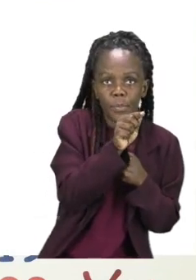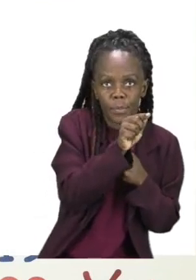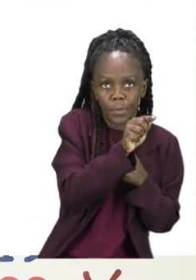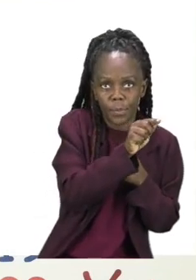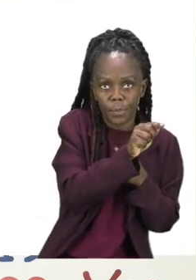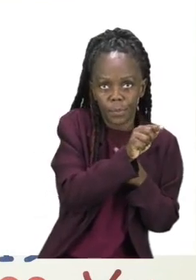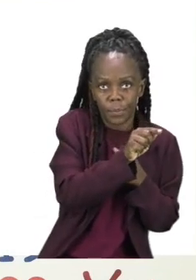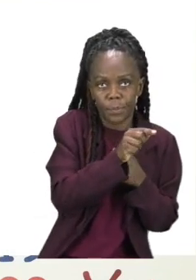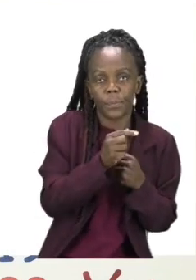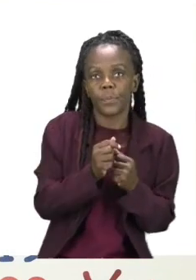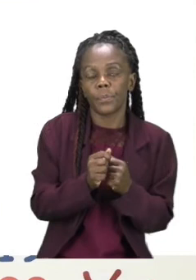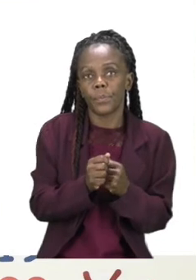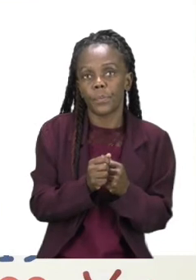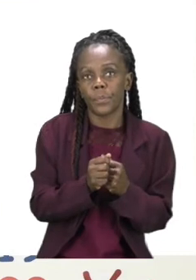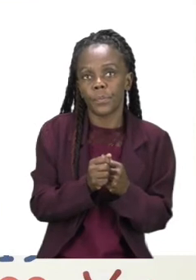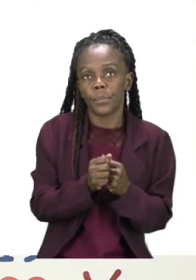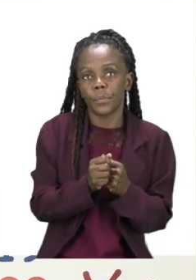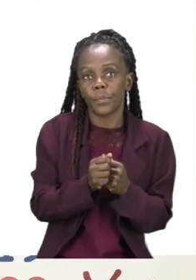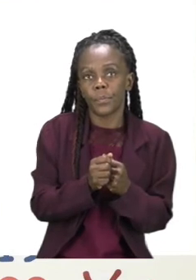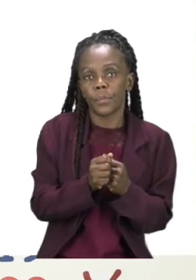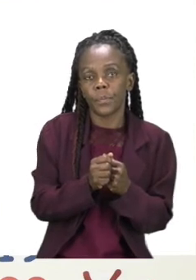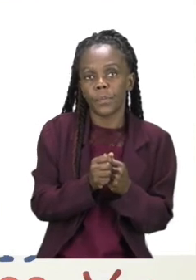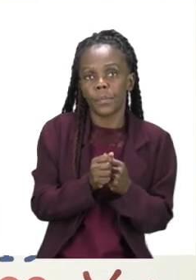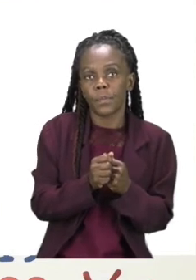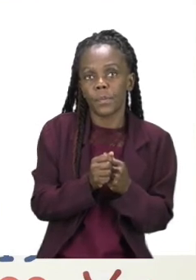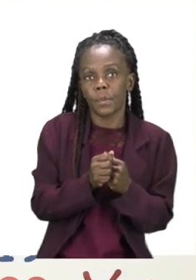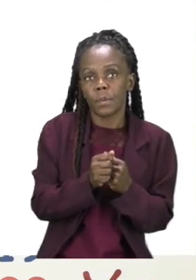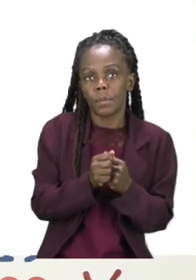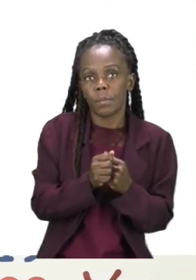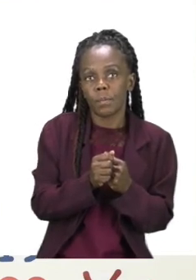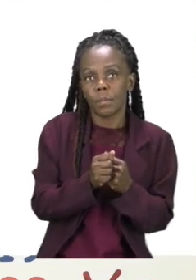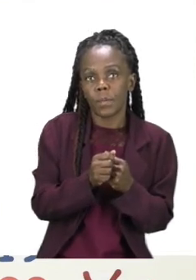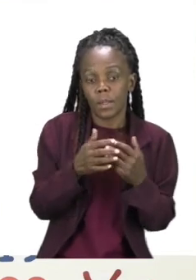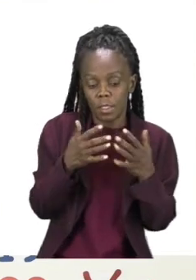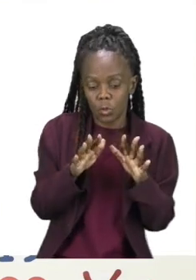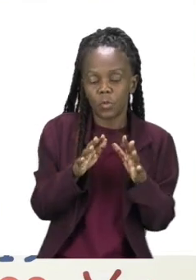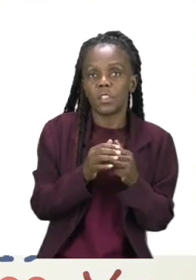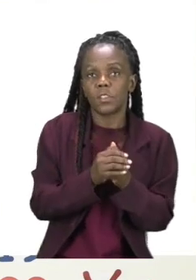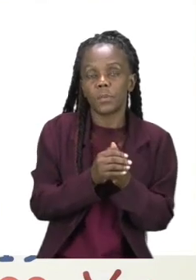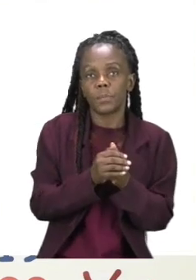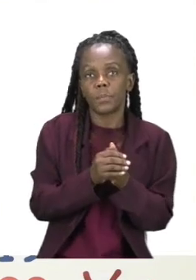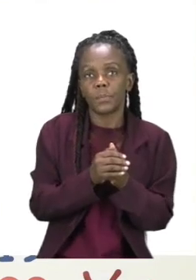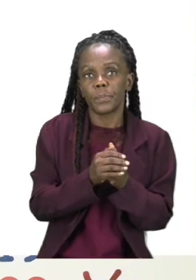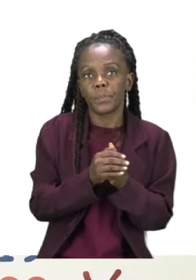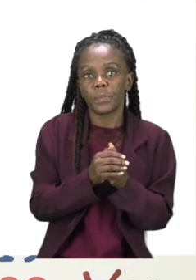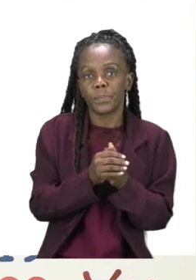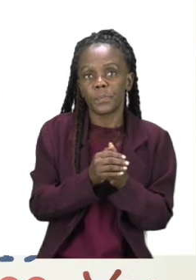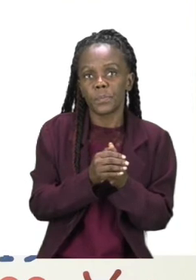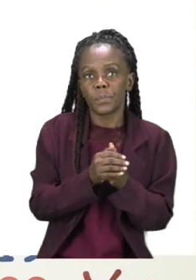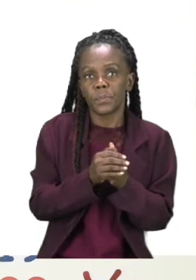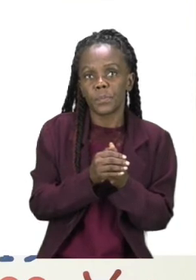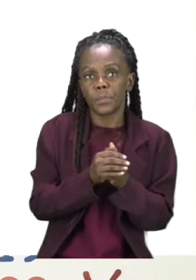letters. Up until we start from where we stop from where we started. So this is our